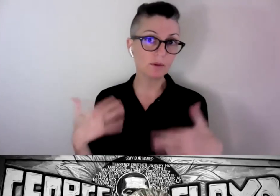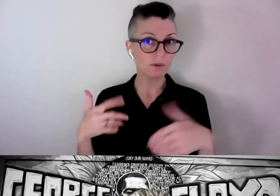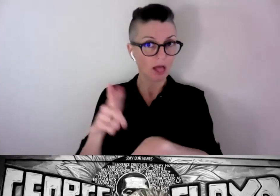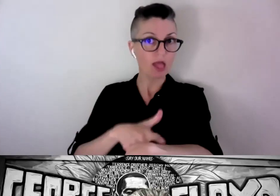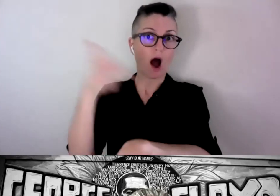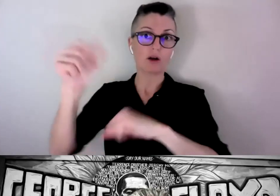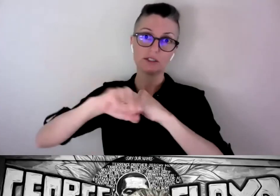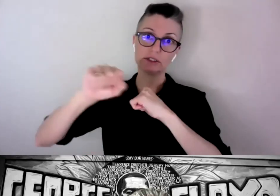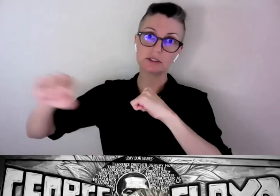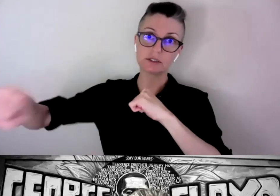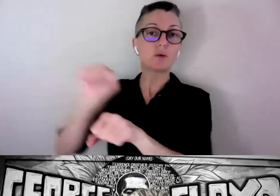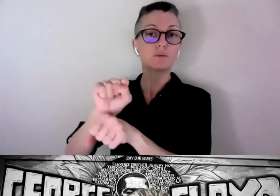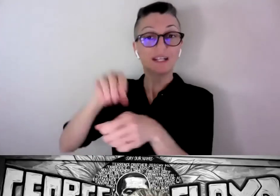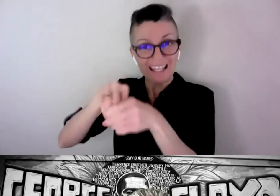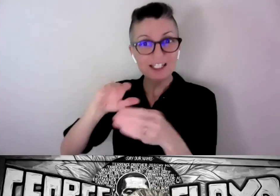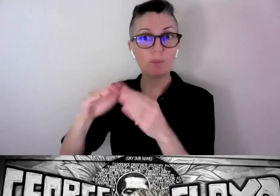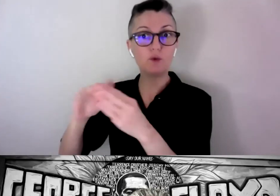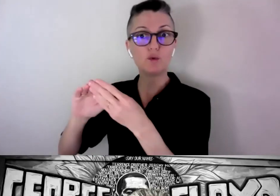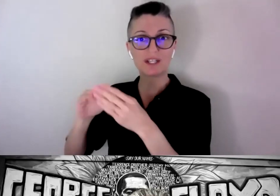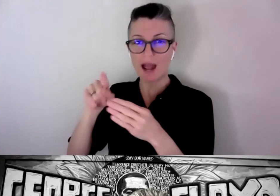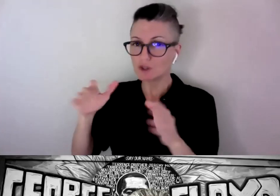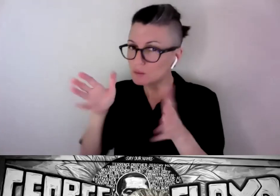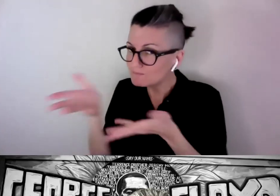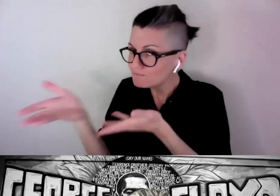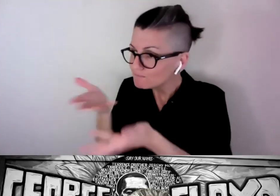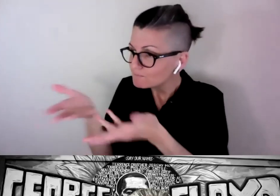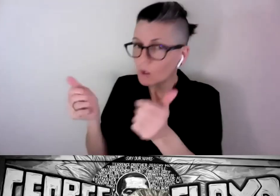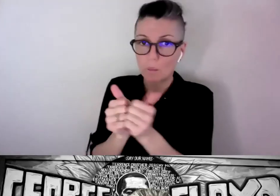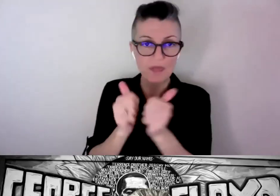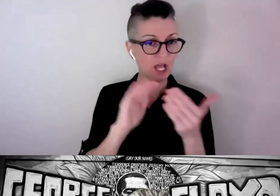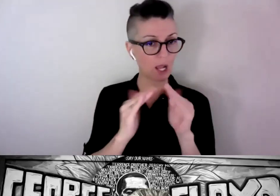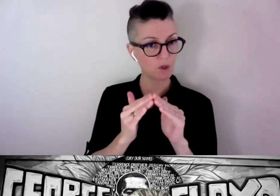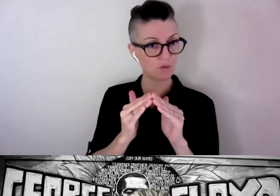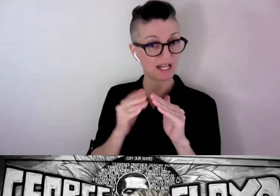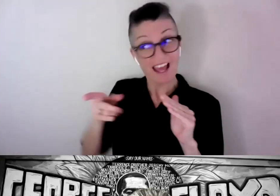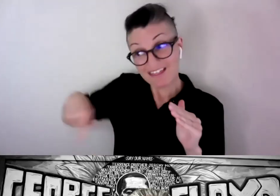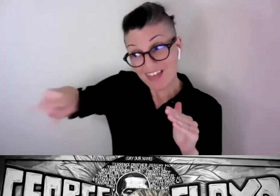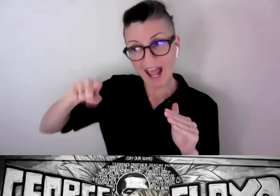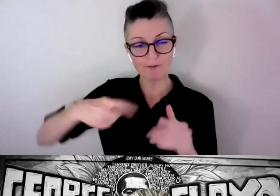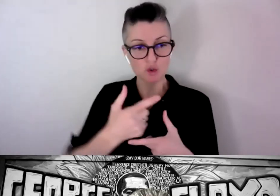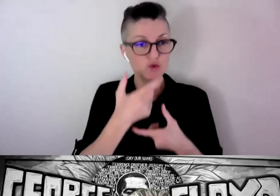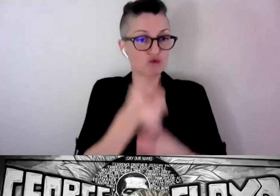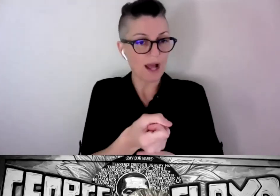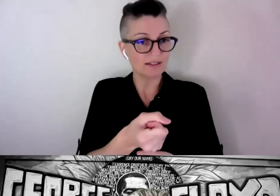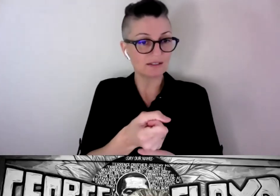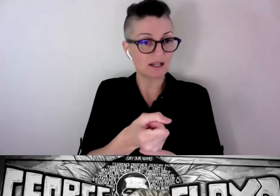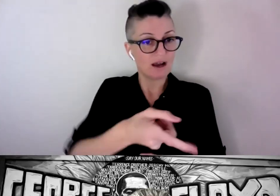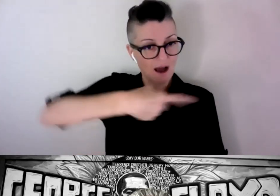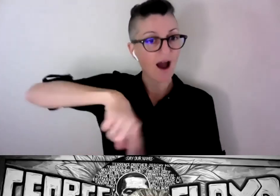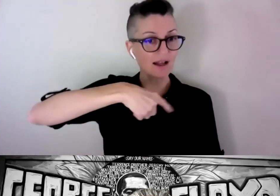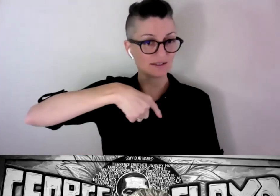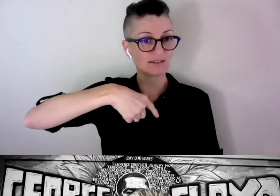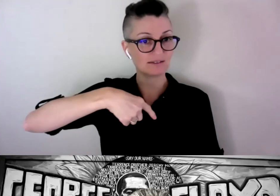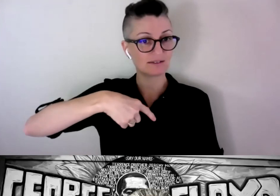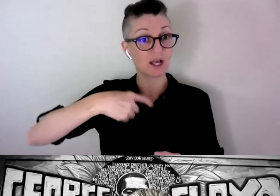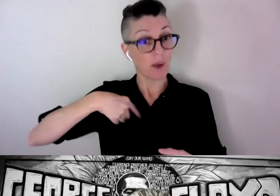longer with communities, right? Because you need to gain communities' trusts, and you need to, incorporate community input in every phase of